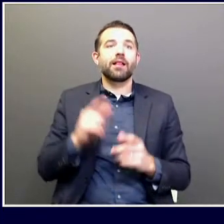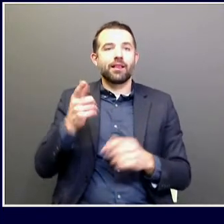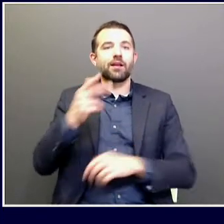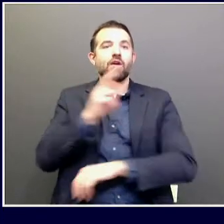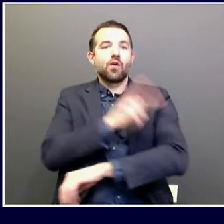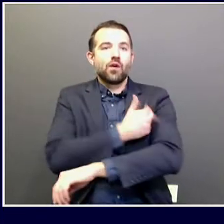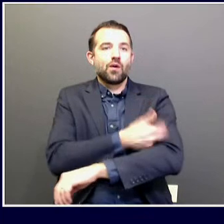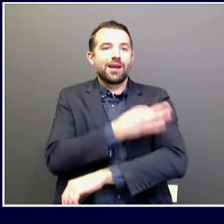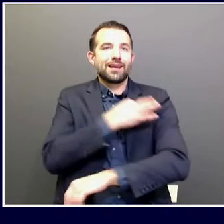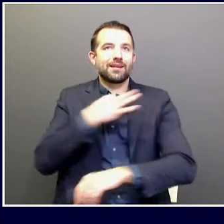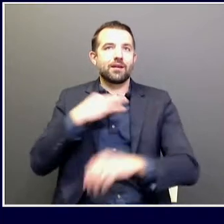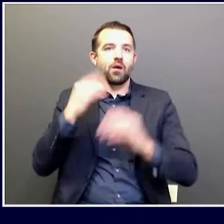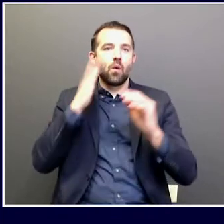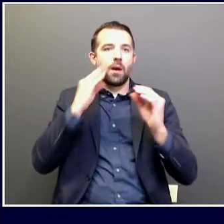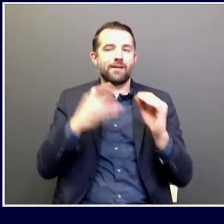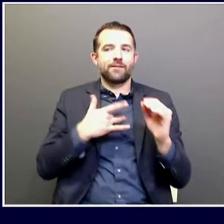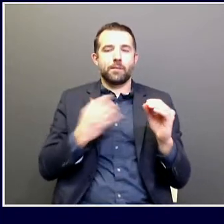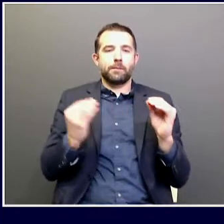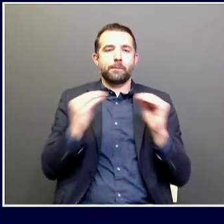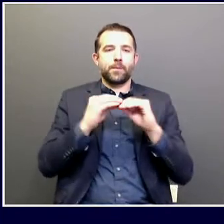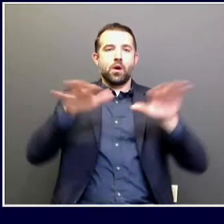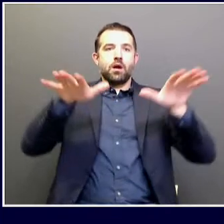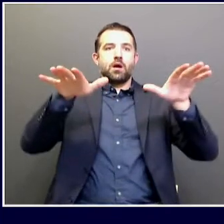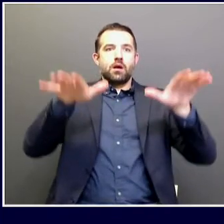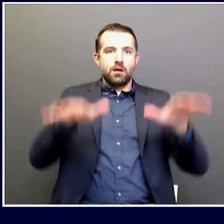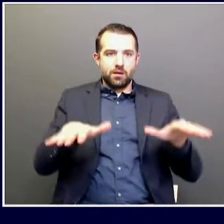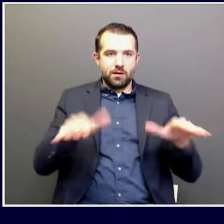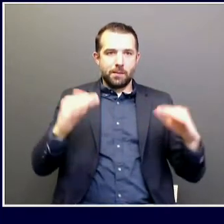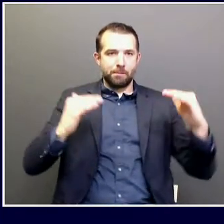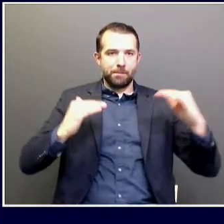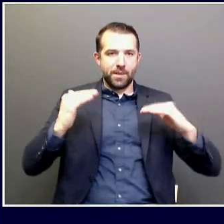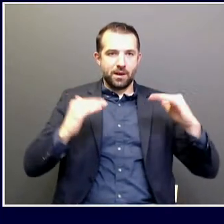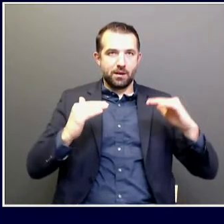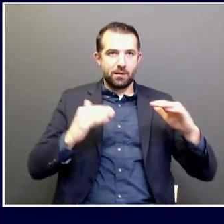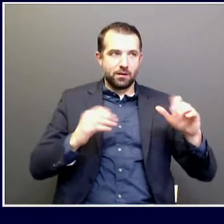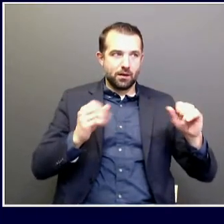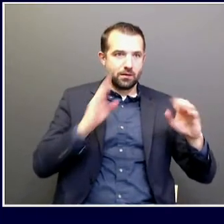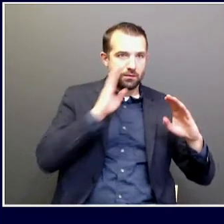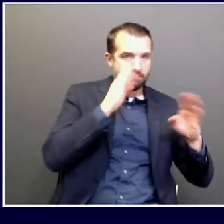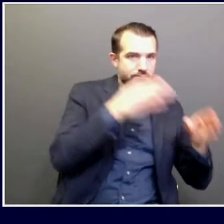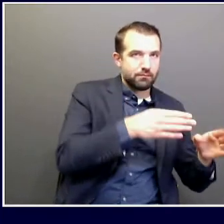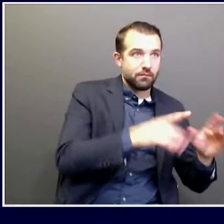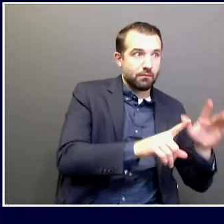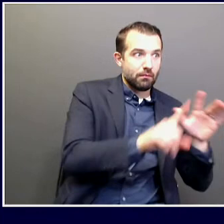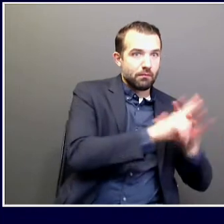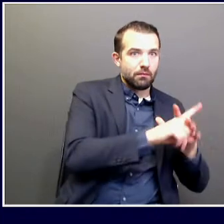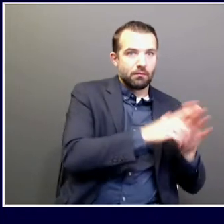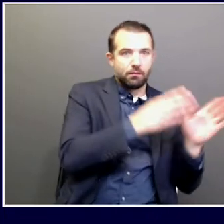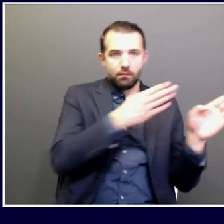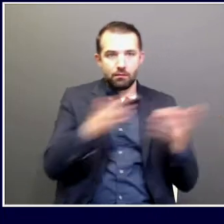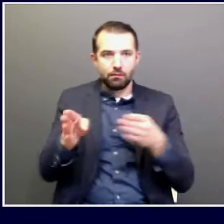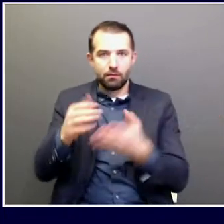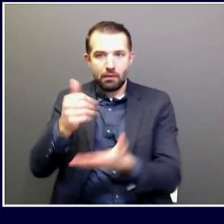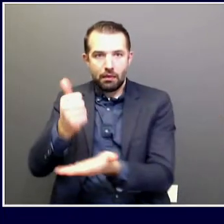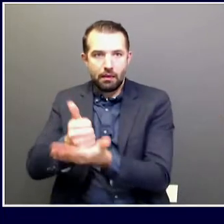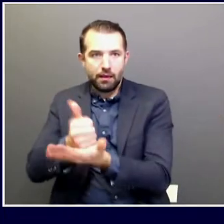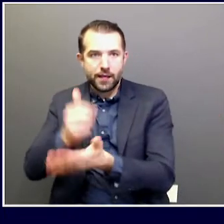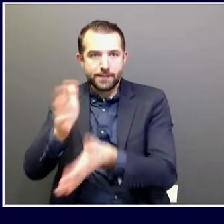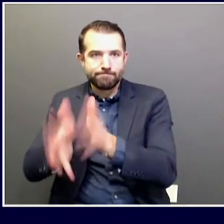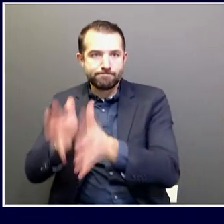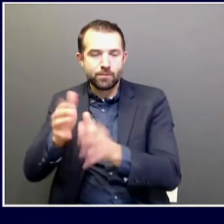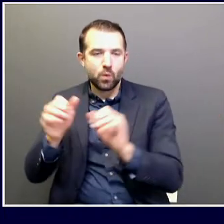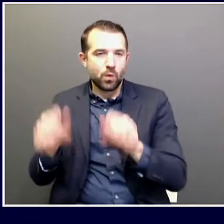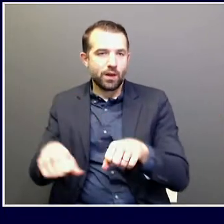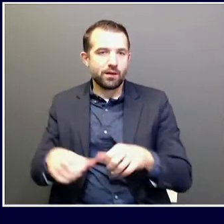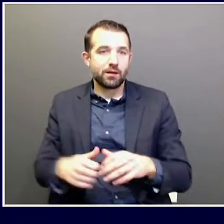So you can ask the different hospital leaders what they think about this. And we really are focusing on critical care in our largest